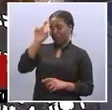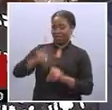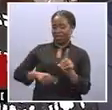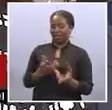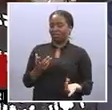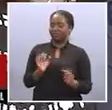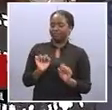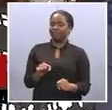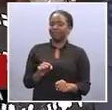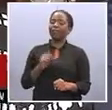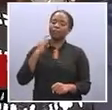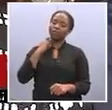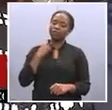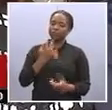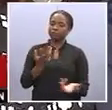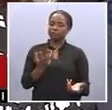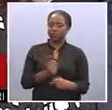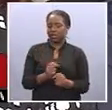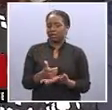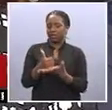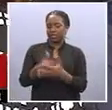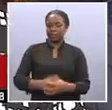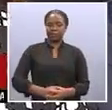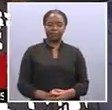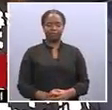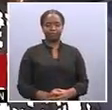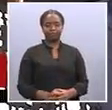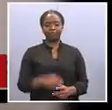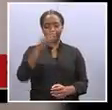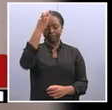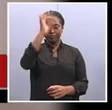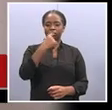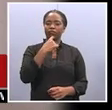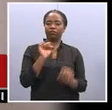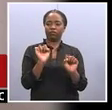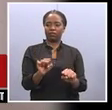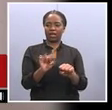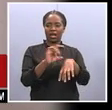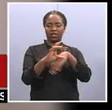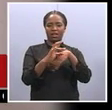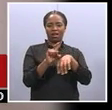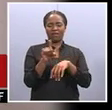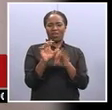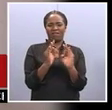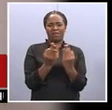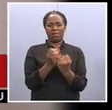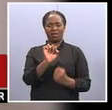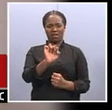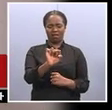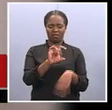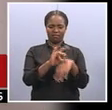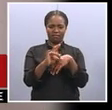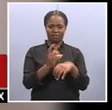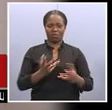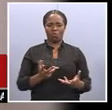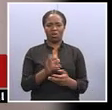think so, they did. Officials say they are prioritizing counseling for Maduna's family. Malungelo